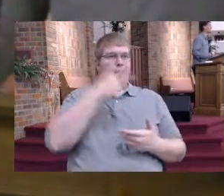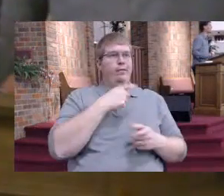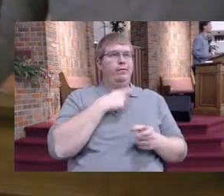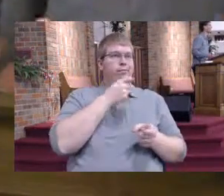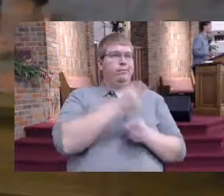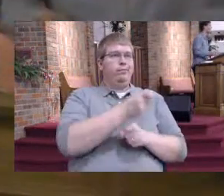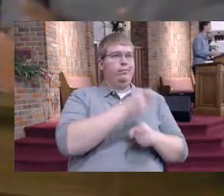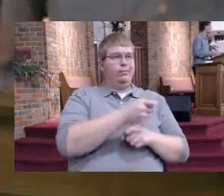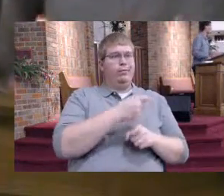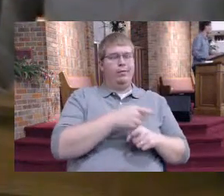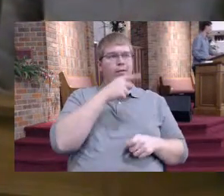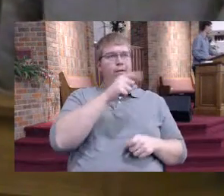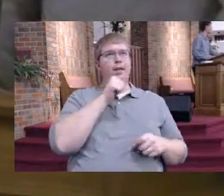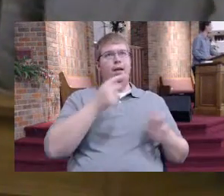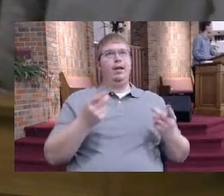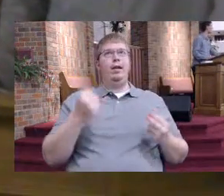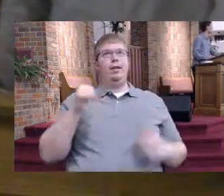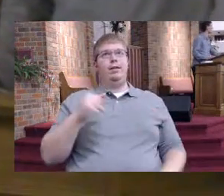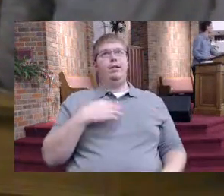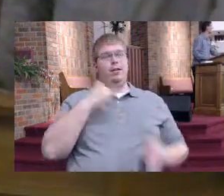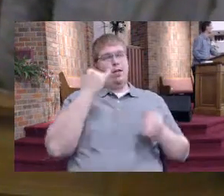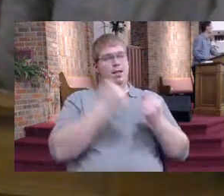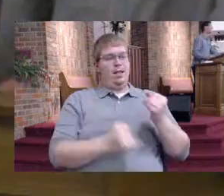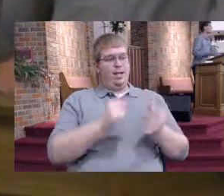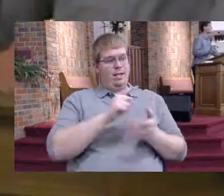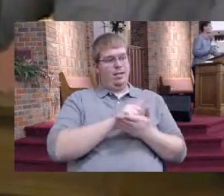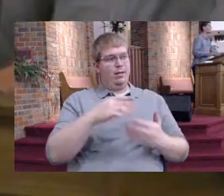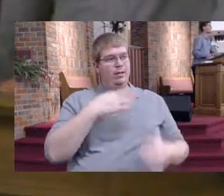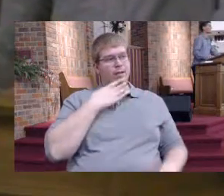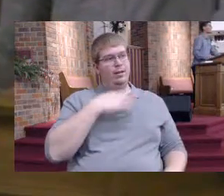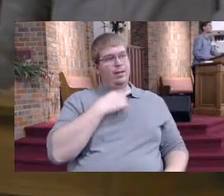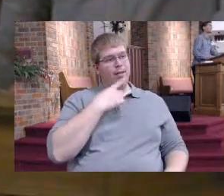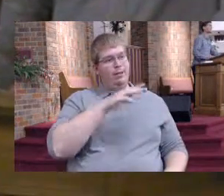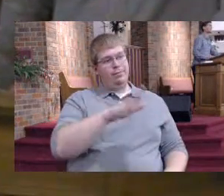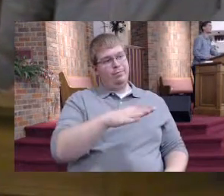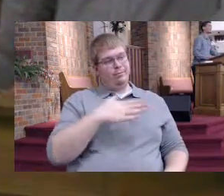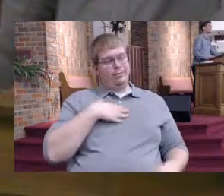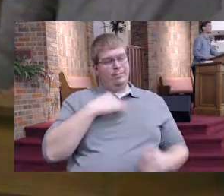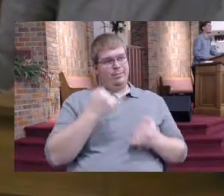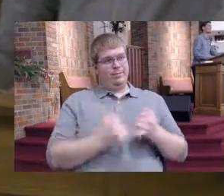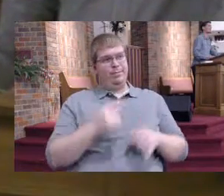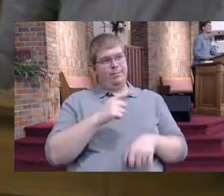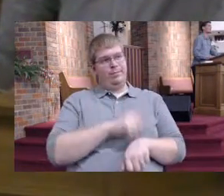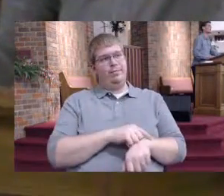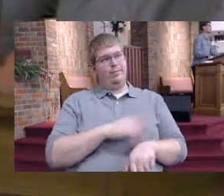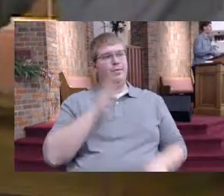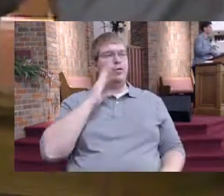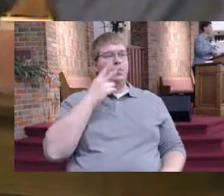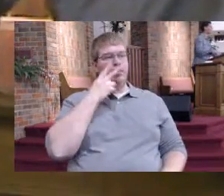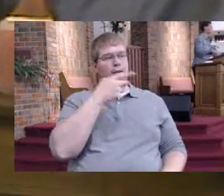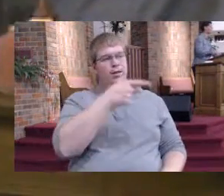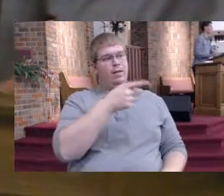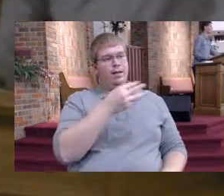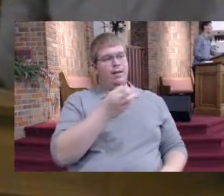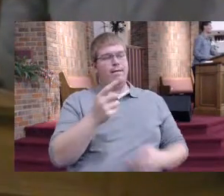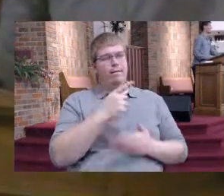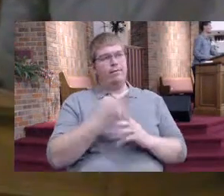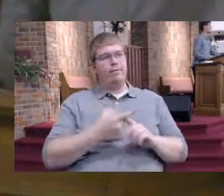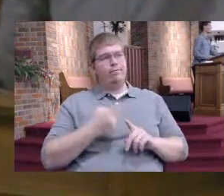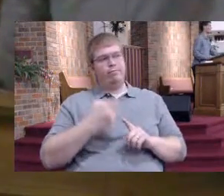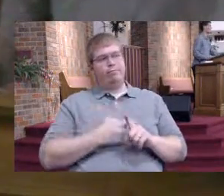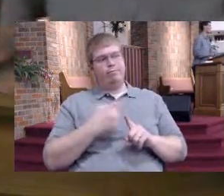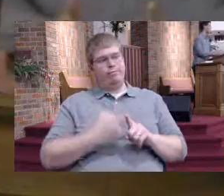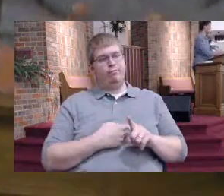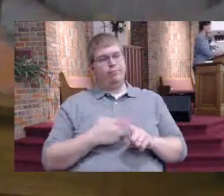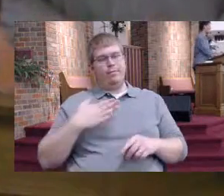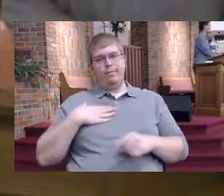doing anything. And that my final week there, I said, okay, this is my last time. I'll see you guys in a few months. And my teammate Garrett was going to be there the